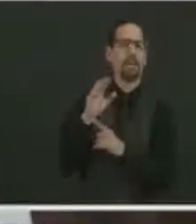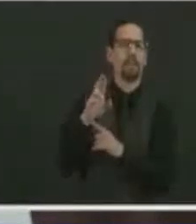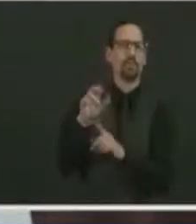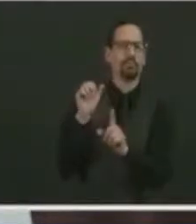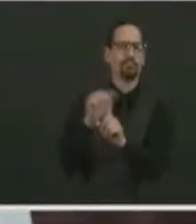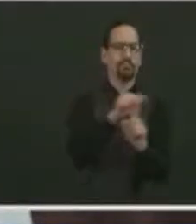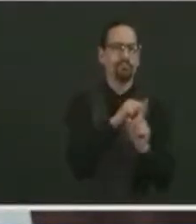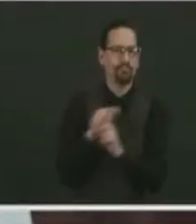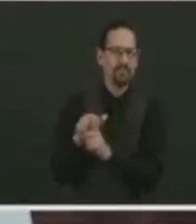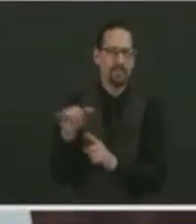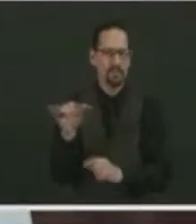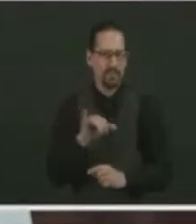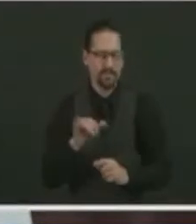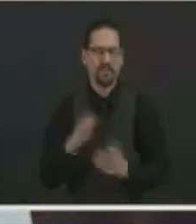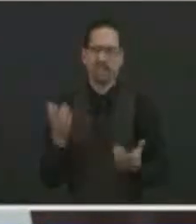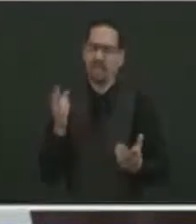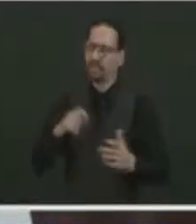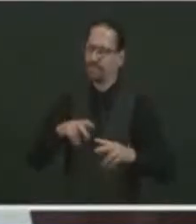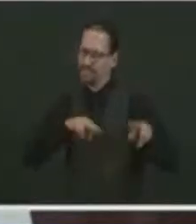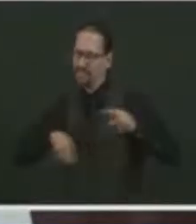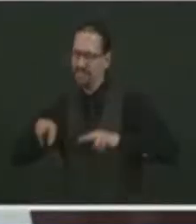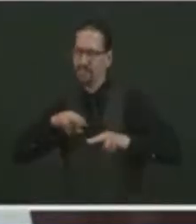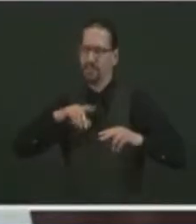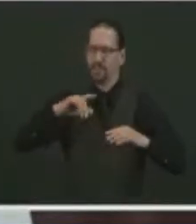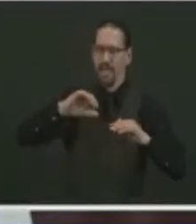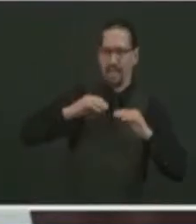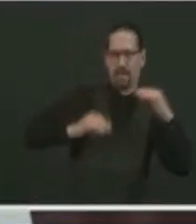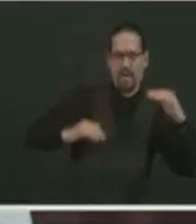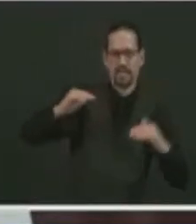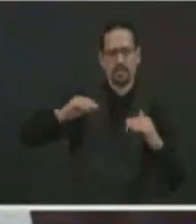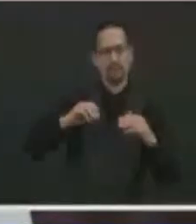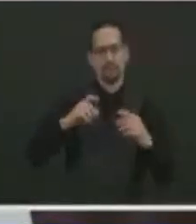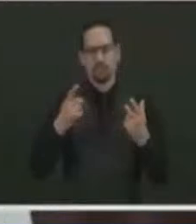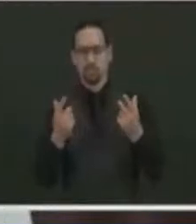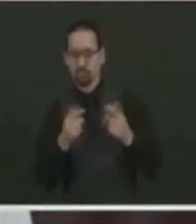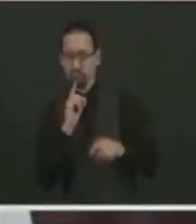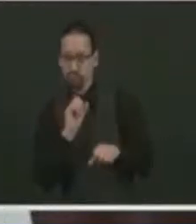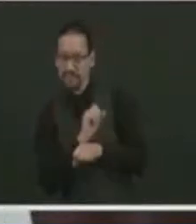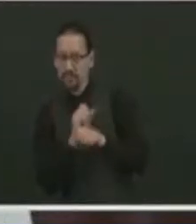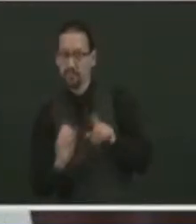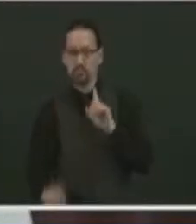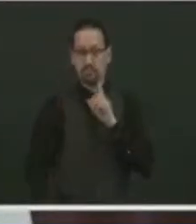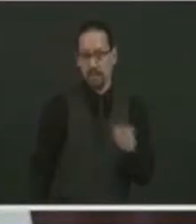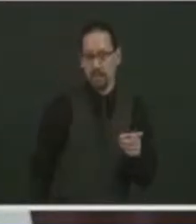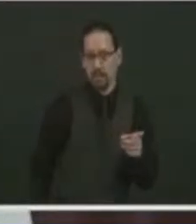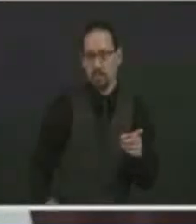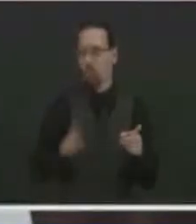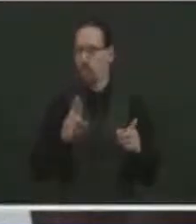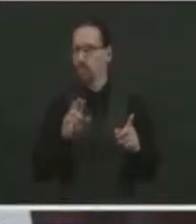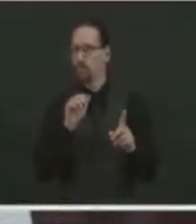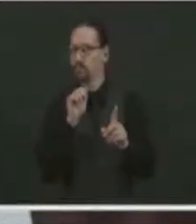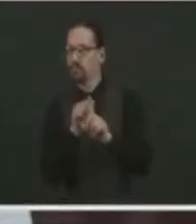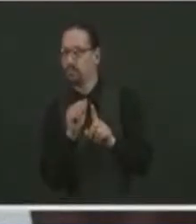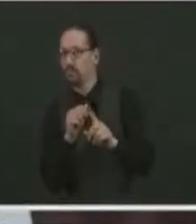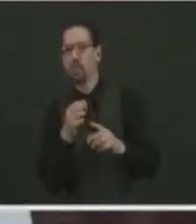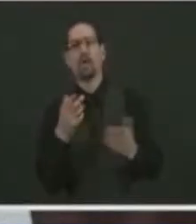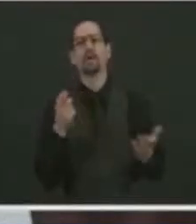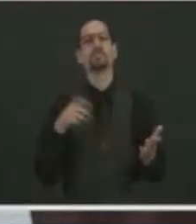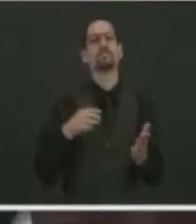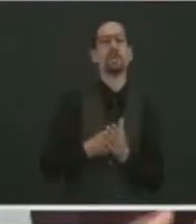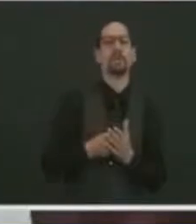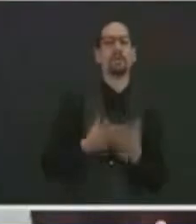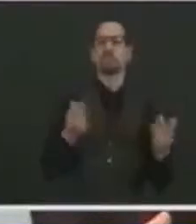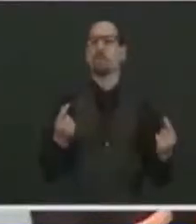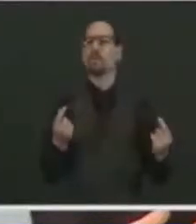balance between making sure everybody who's owed, who's got a legitimate claim, gets their money as quickly as possible,